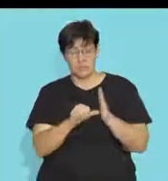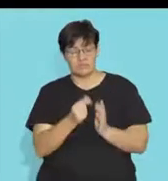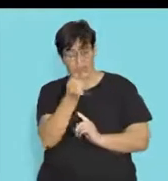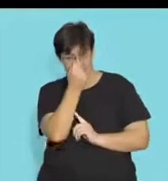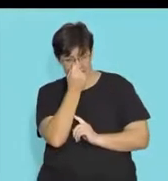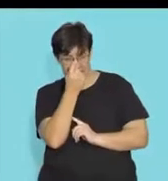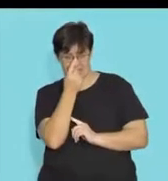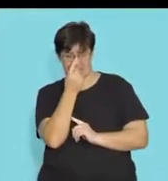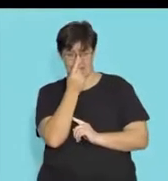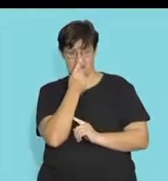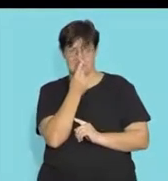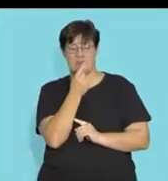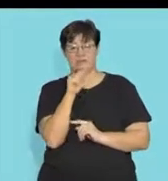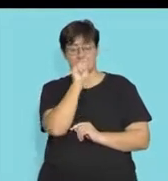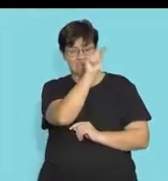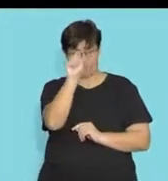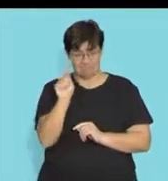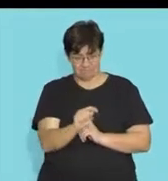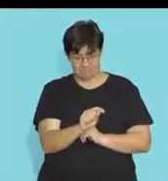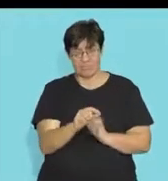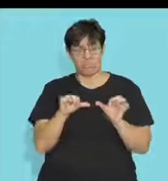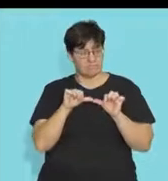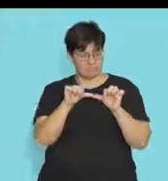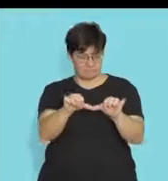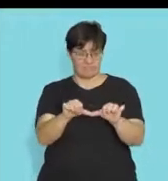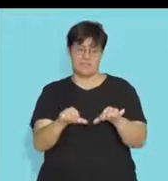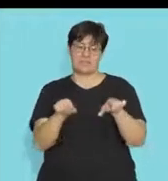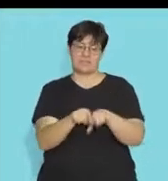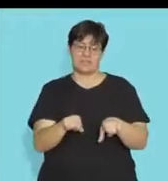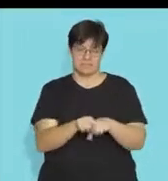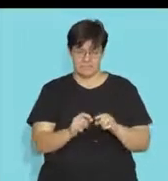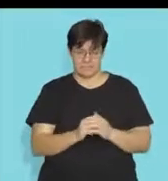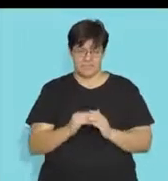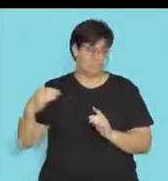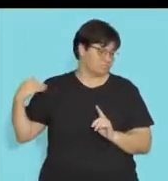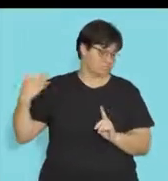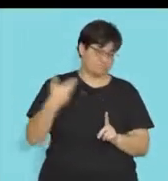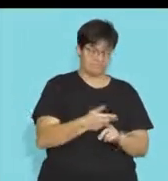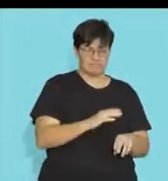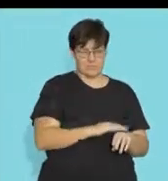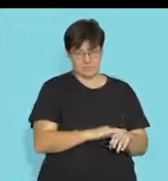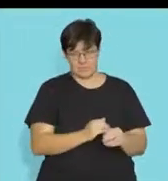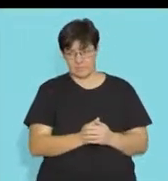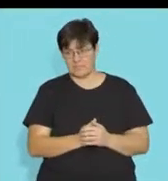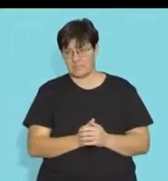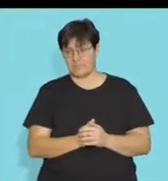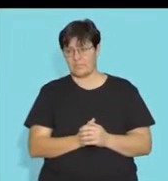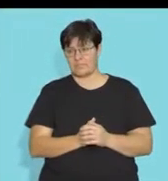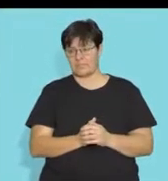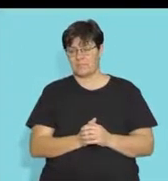this is important that we understand that the concentration of these gases have remained relatively stable for a long period of